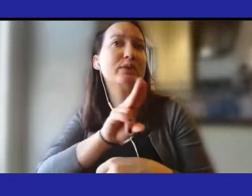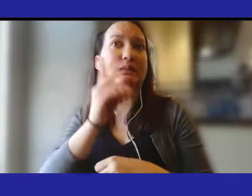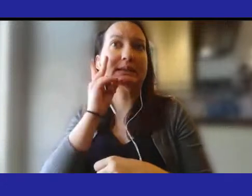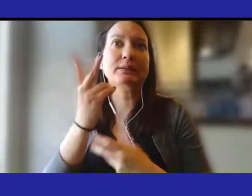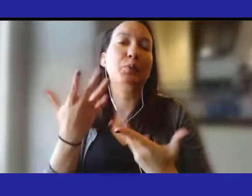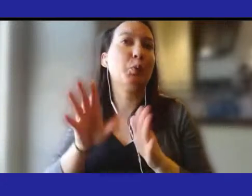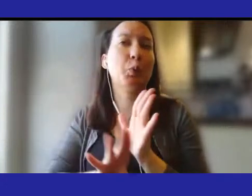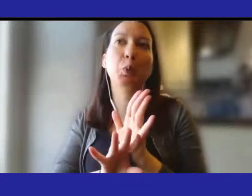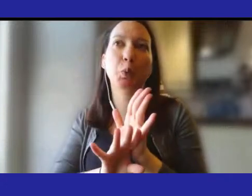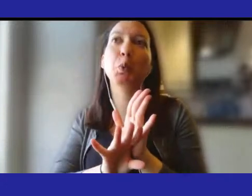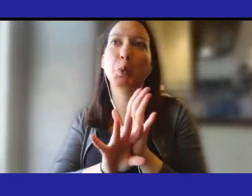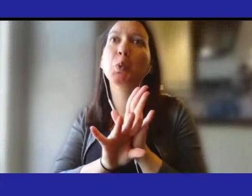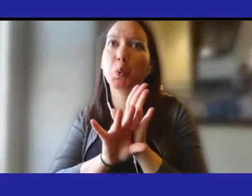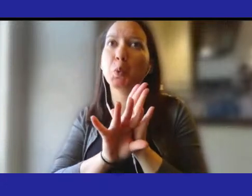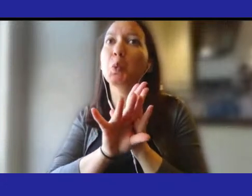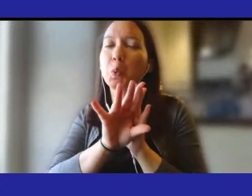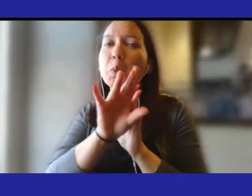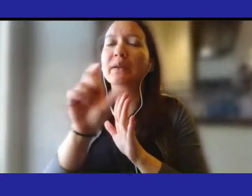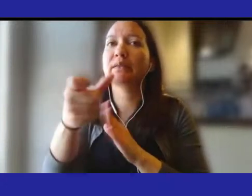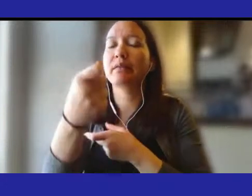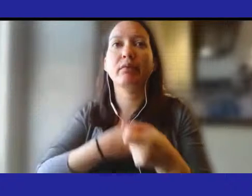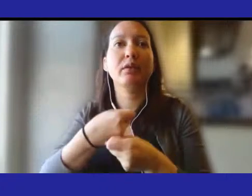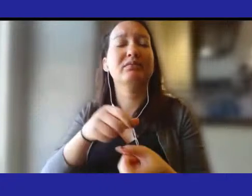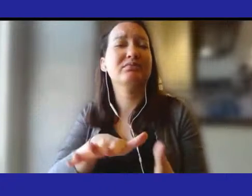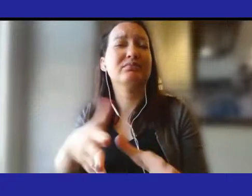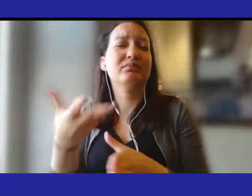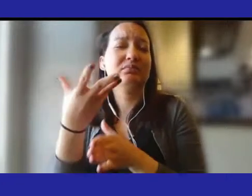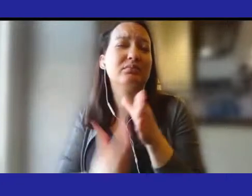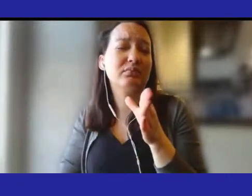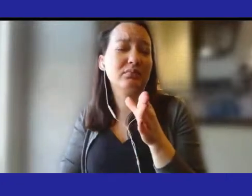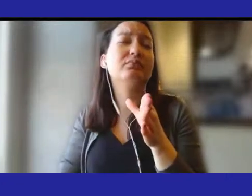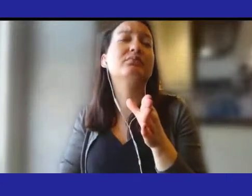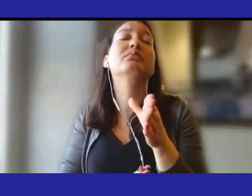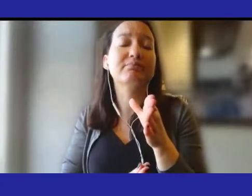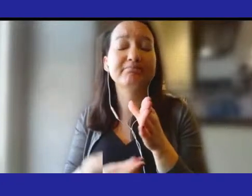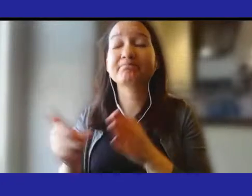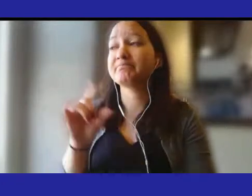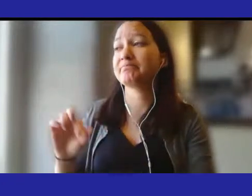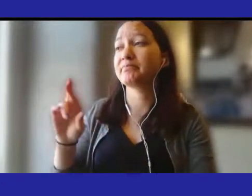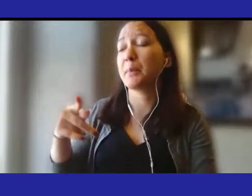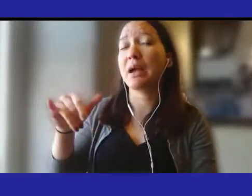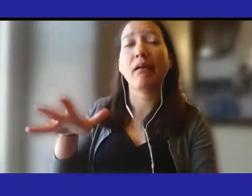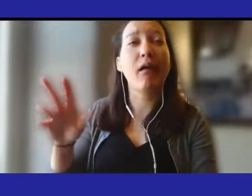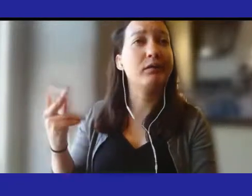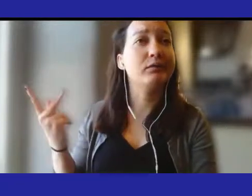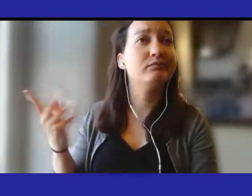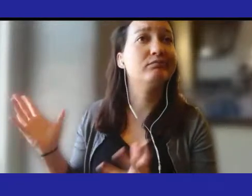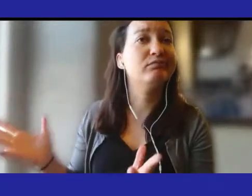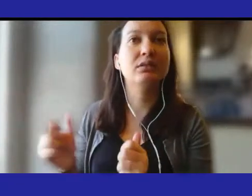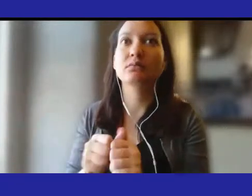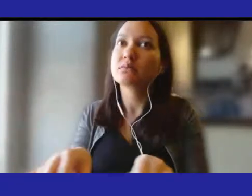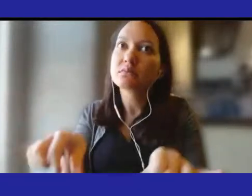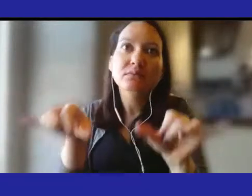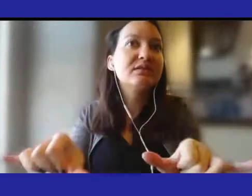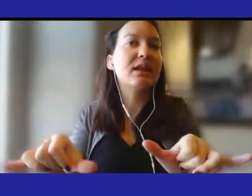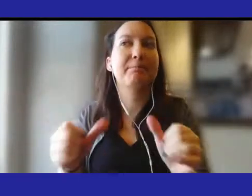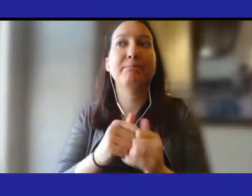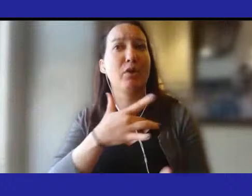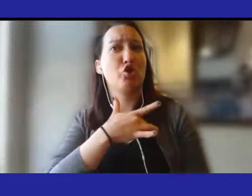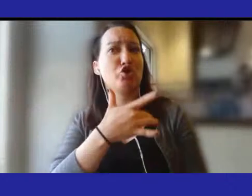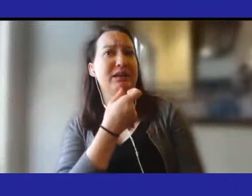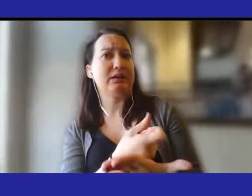rise over the last decade. Mortality rates, and Dr. Bowden and I were talking about this earlier, it's the same as having a heart attack. If